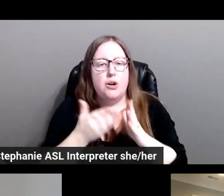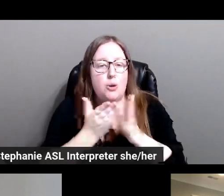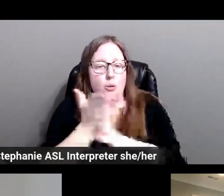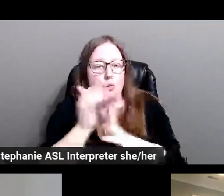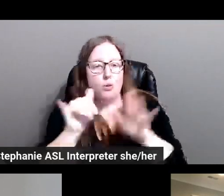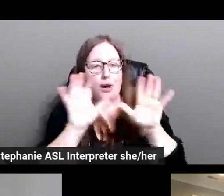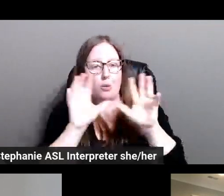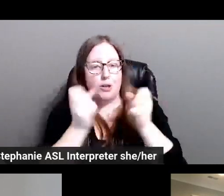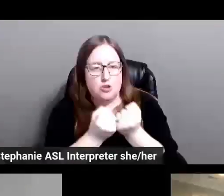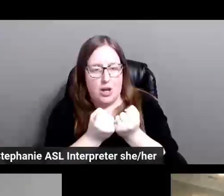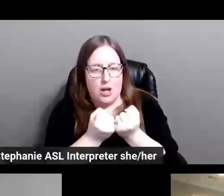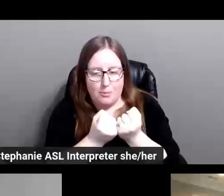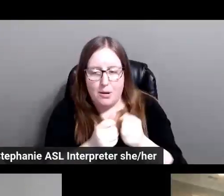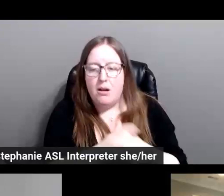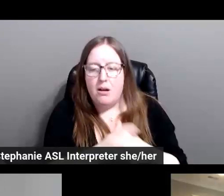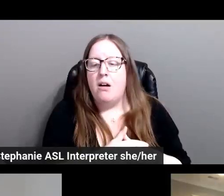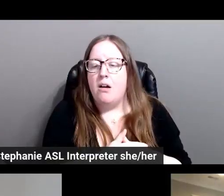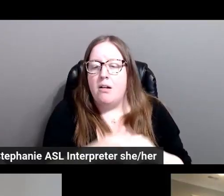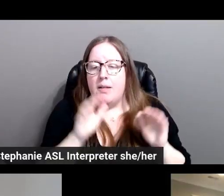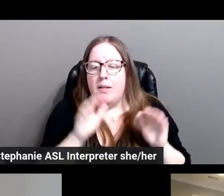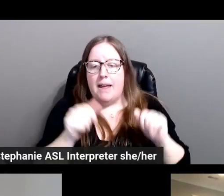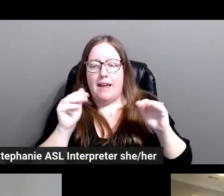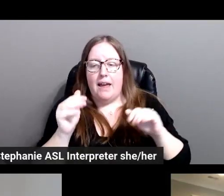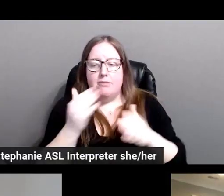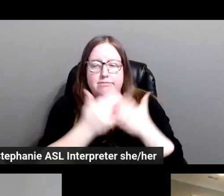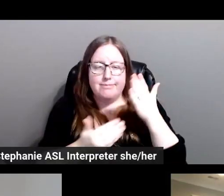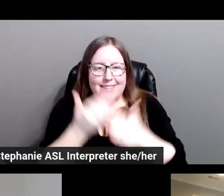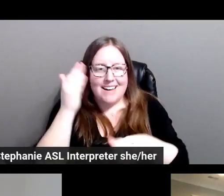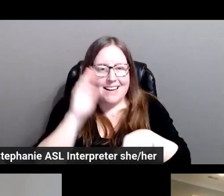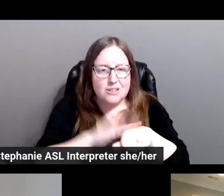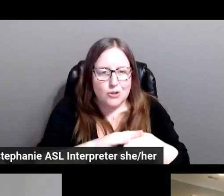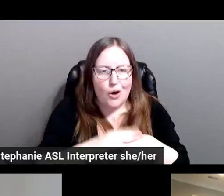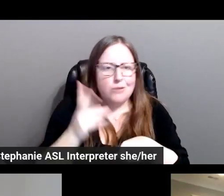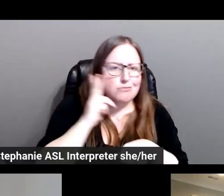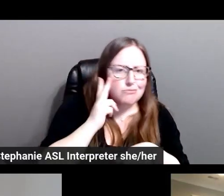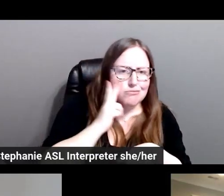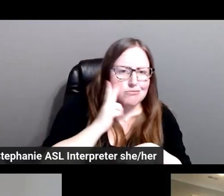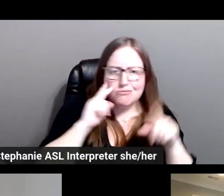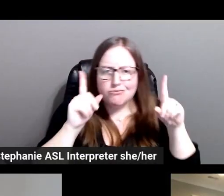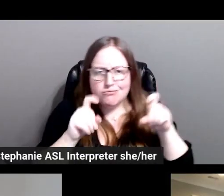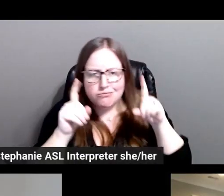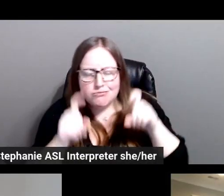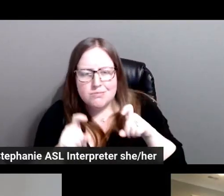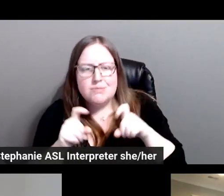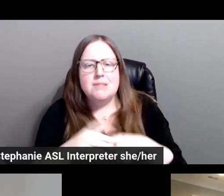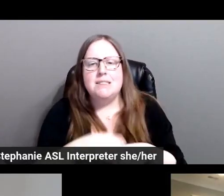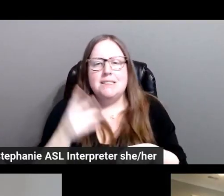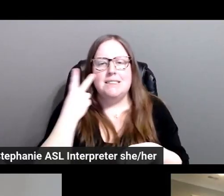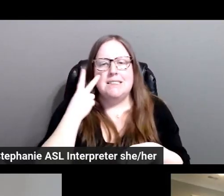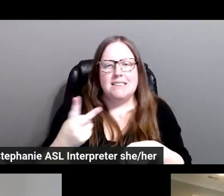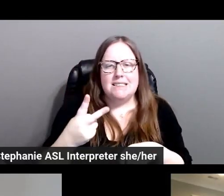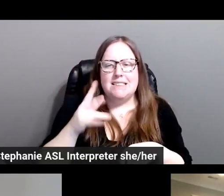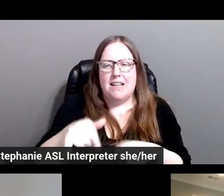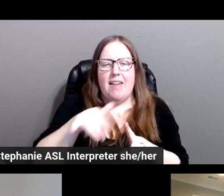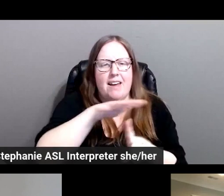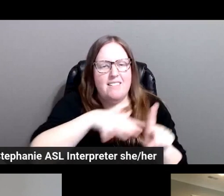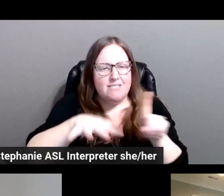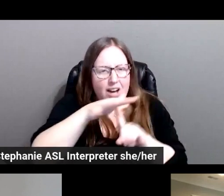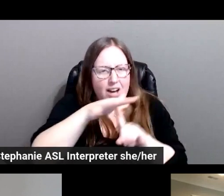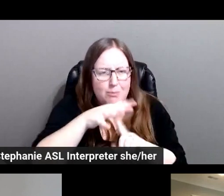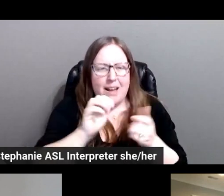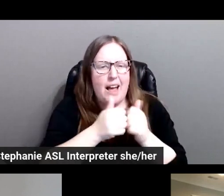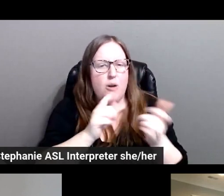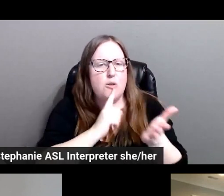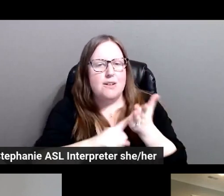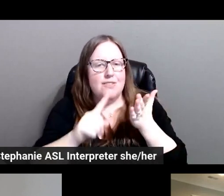workshop and where they can get hands-on with going through simulated findings and how you would do those investigations. And that